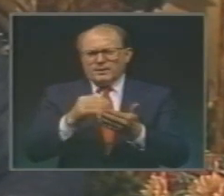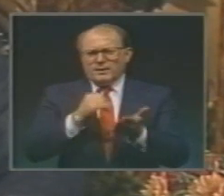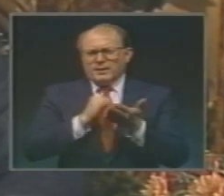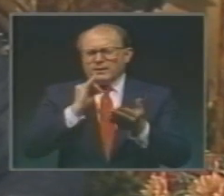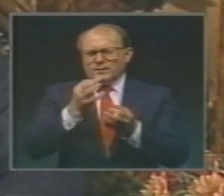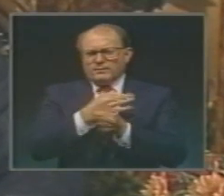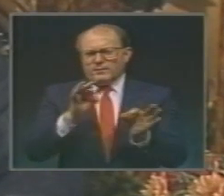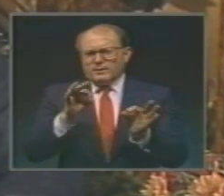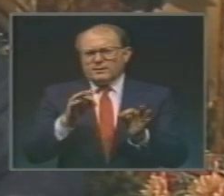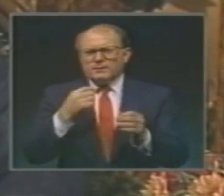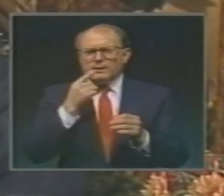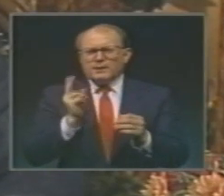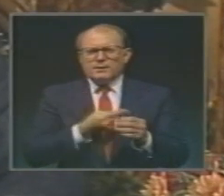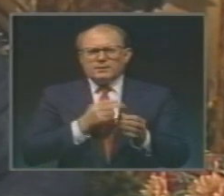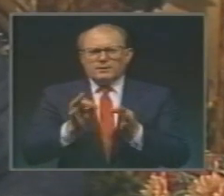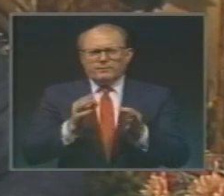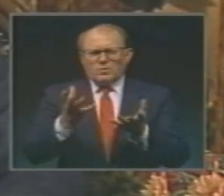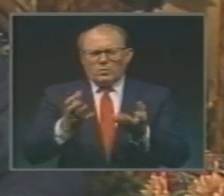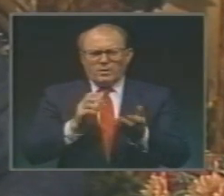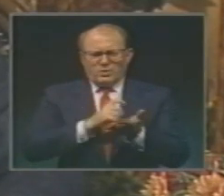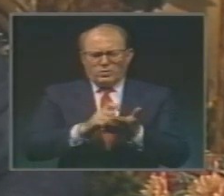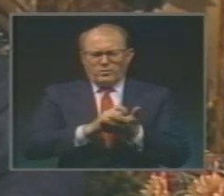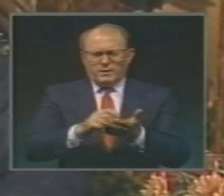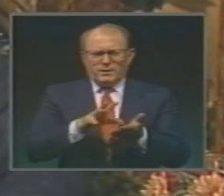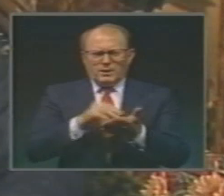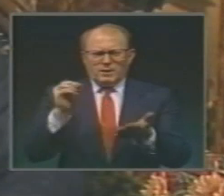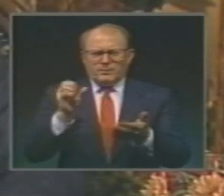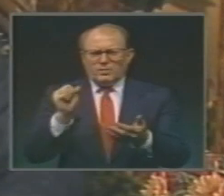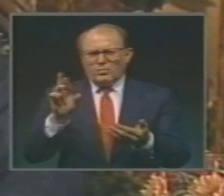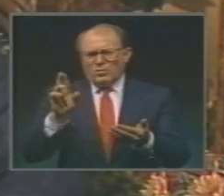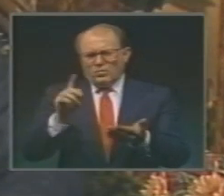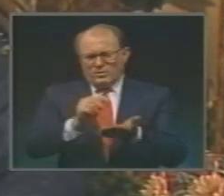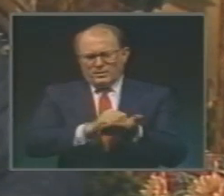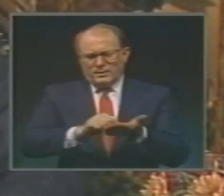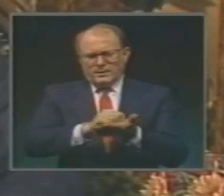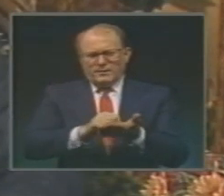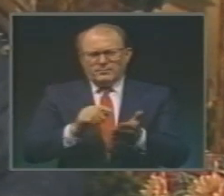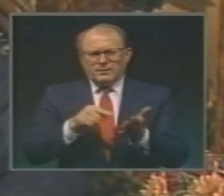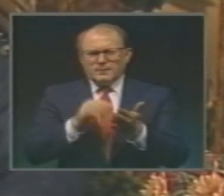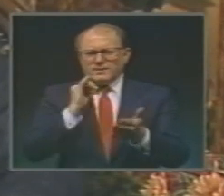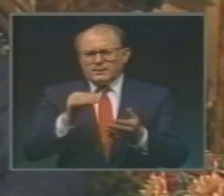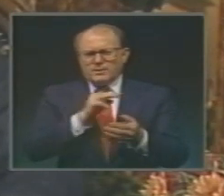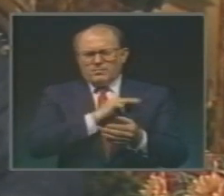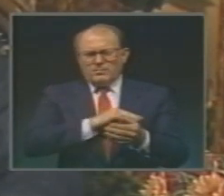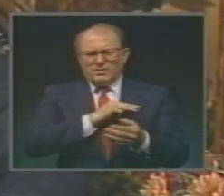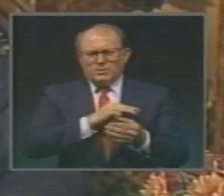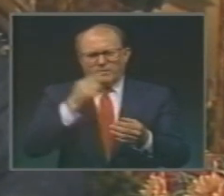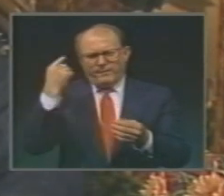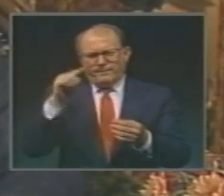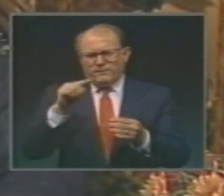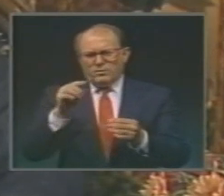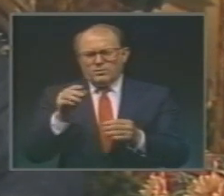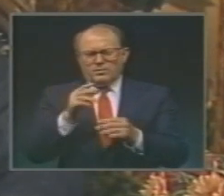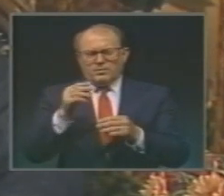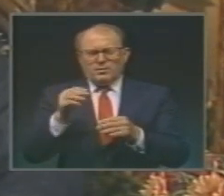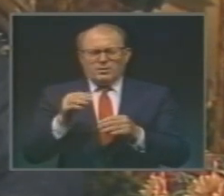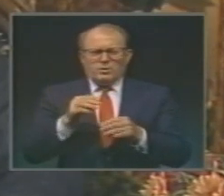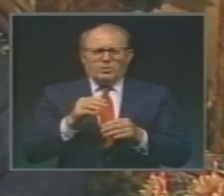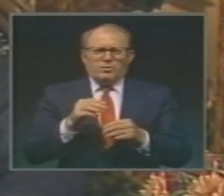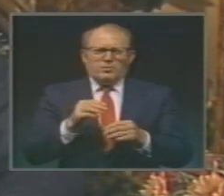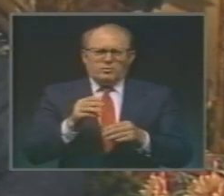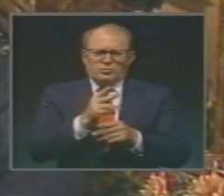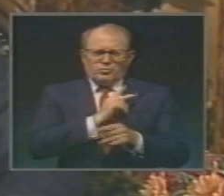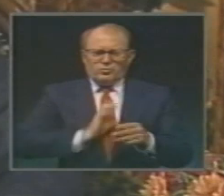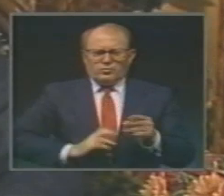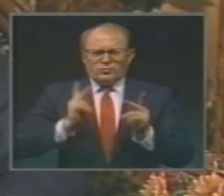printed copy or the cassette tape. This is a ministry of caring Christians in churches of Christ. It isn't a